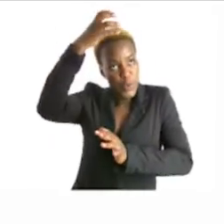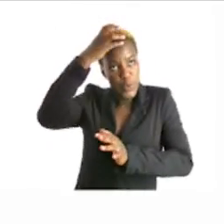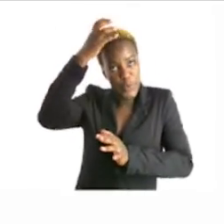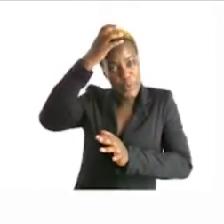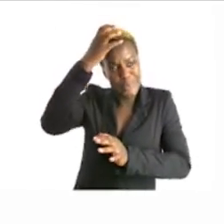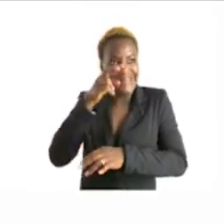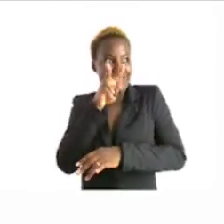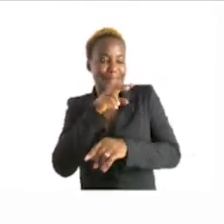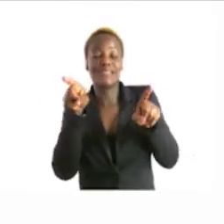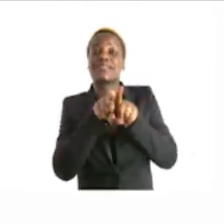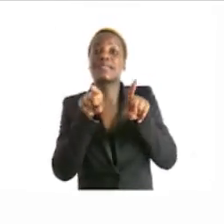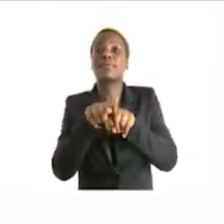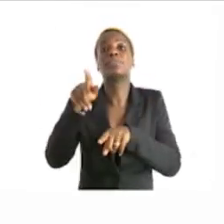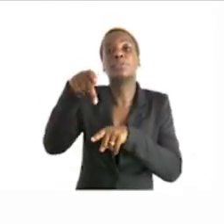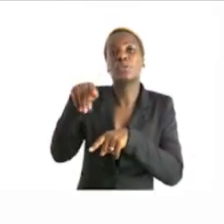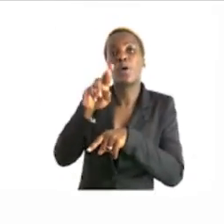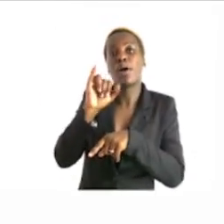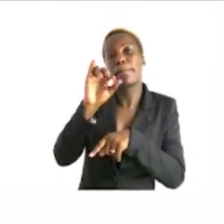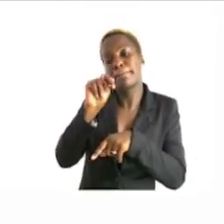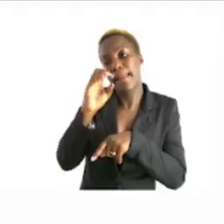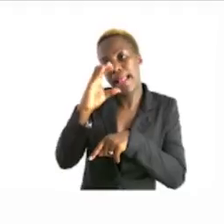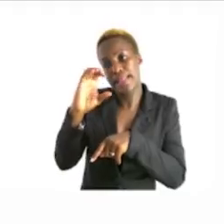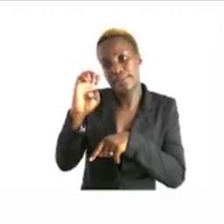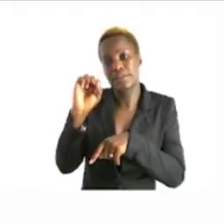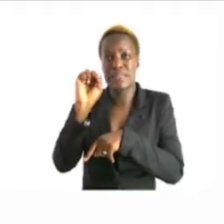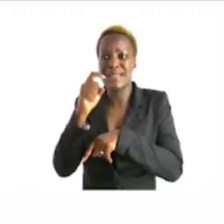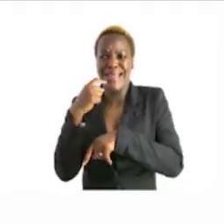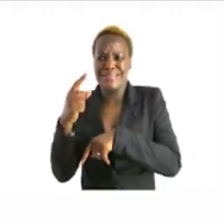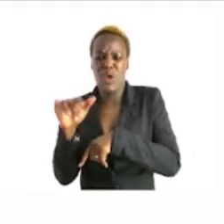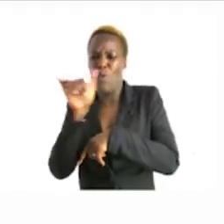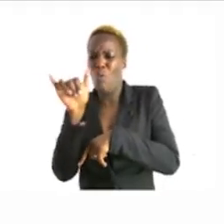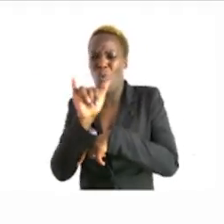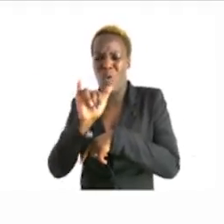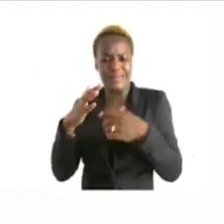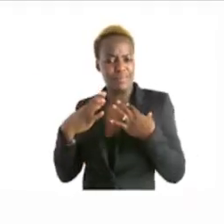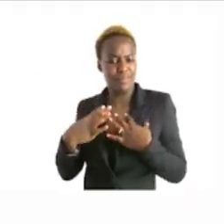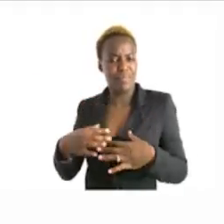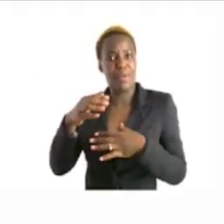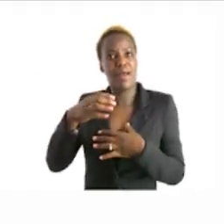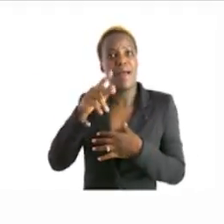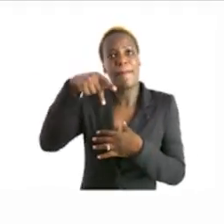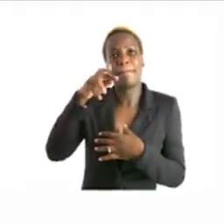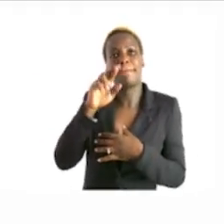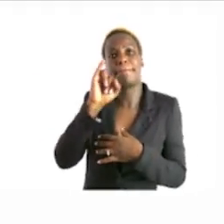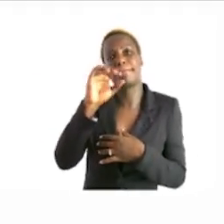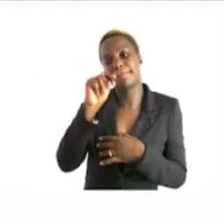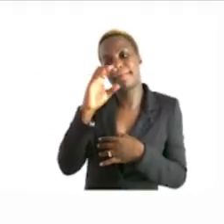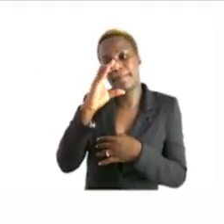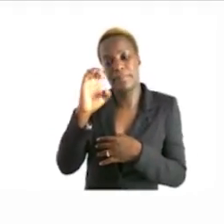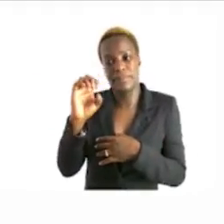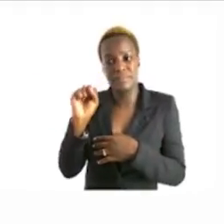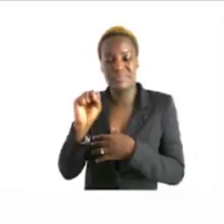princess and they had to say what type of princess they were agnes was